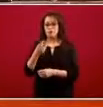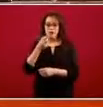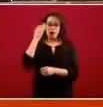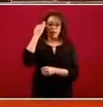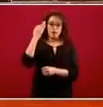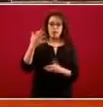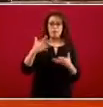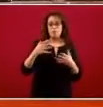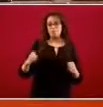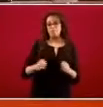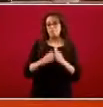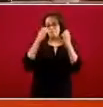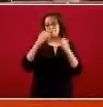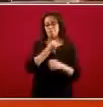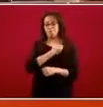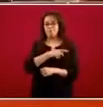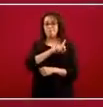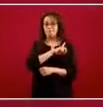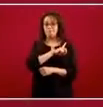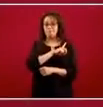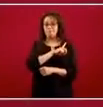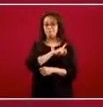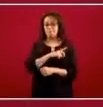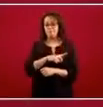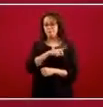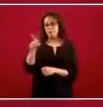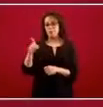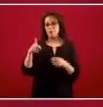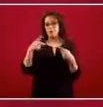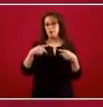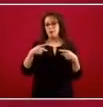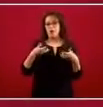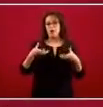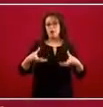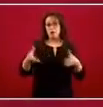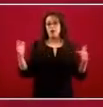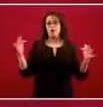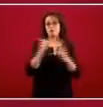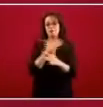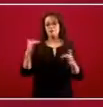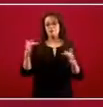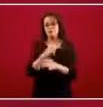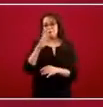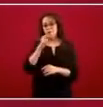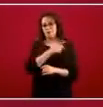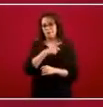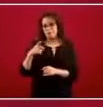can go into further detail regarding these measures and